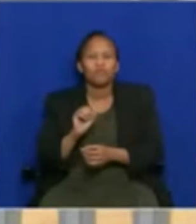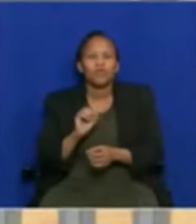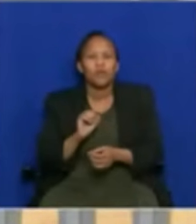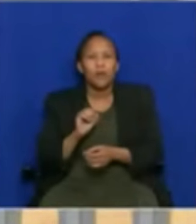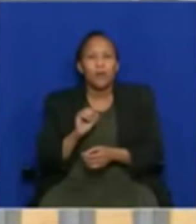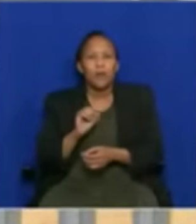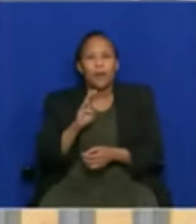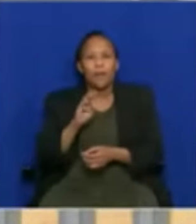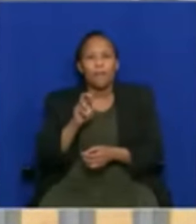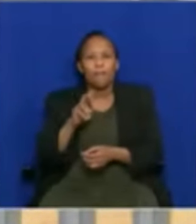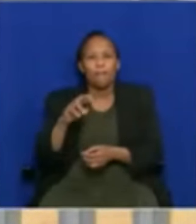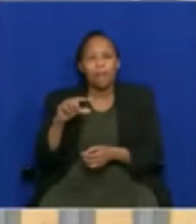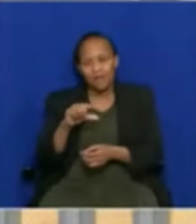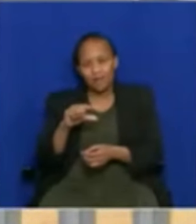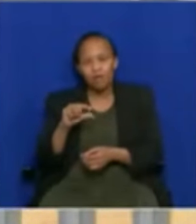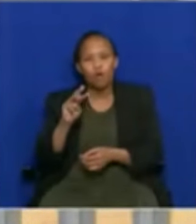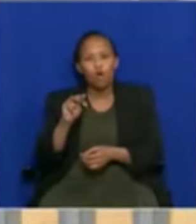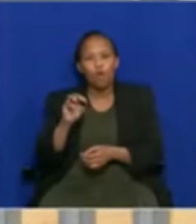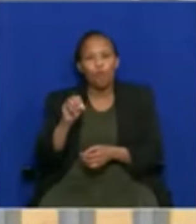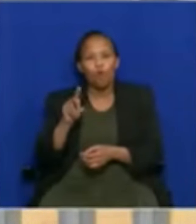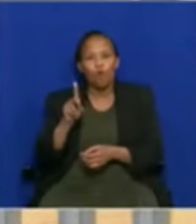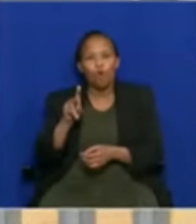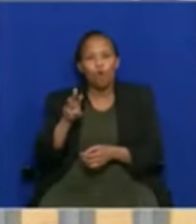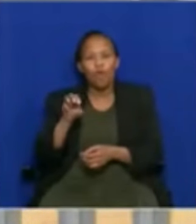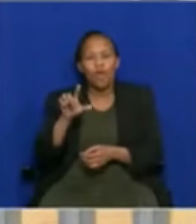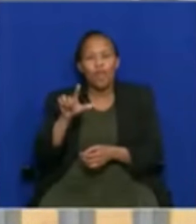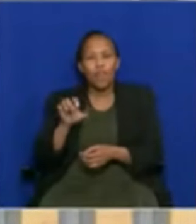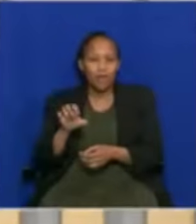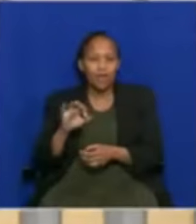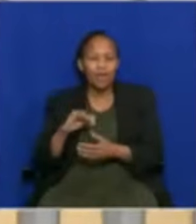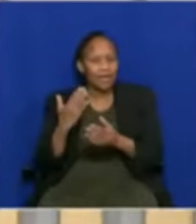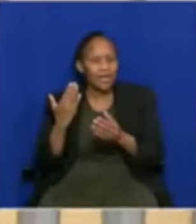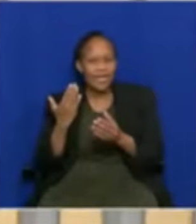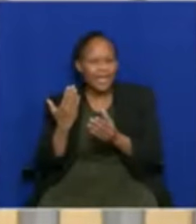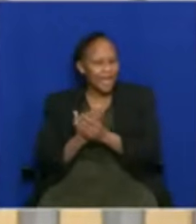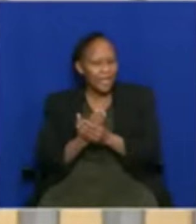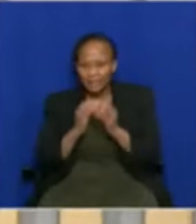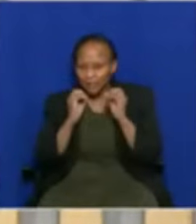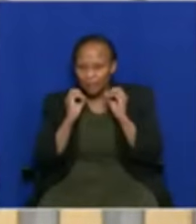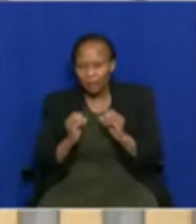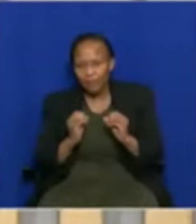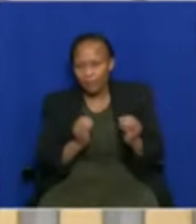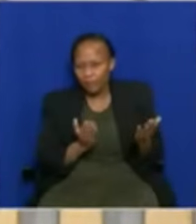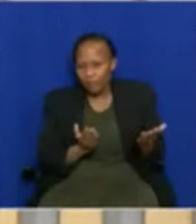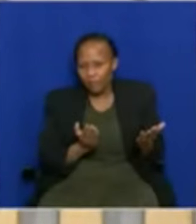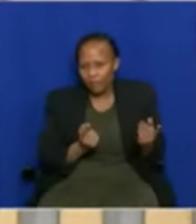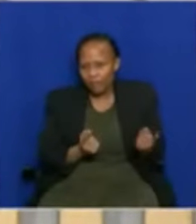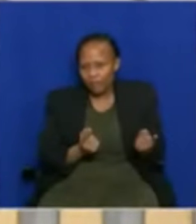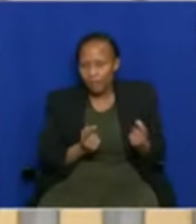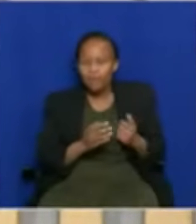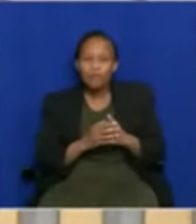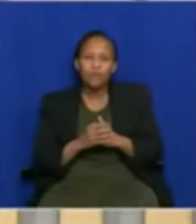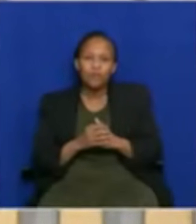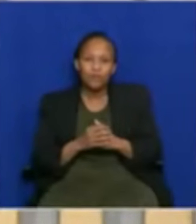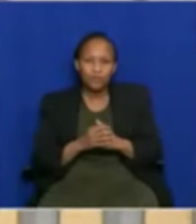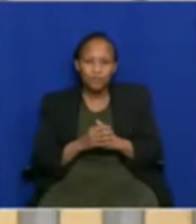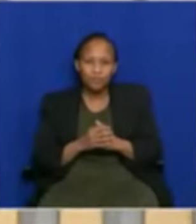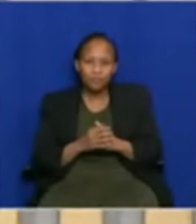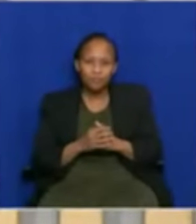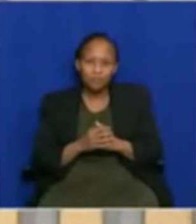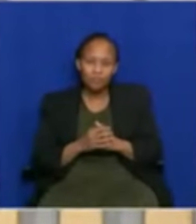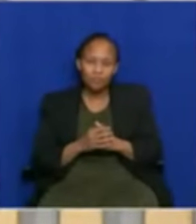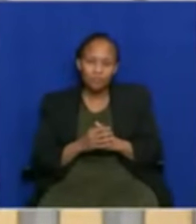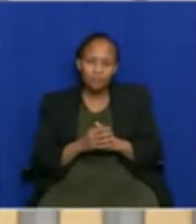So can I respond? Yes. When you look at the way you will get, like in